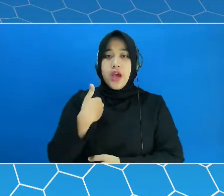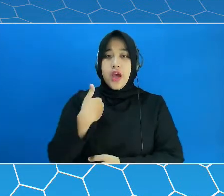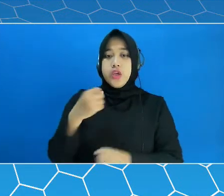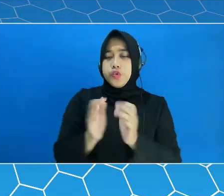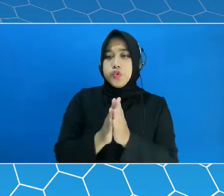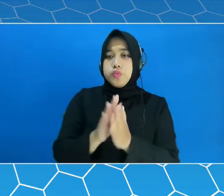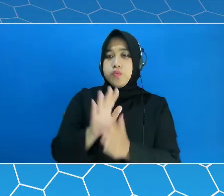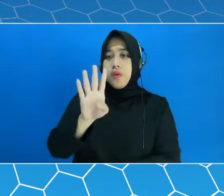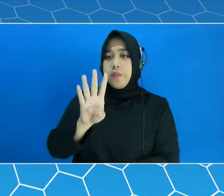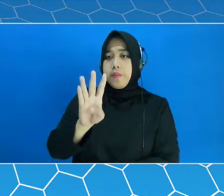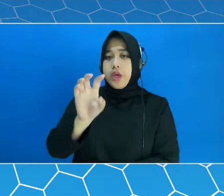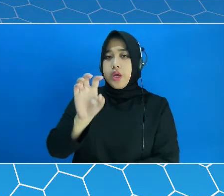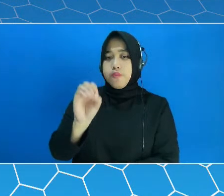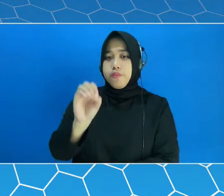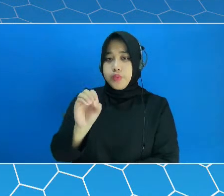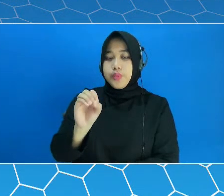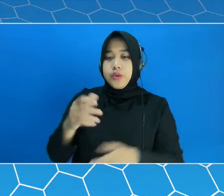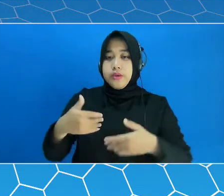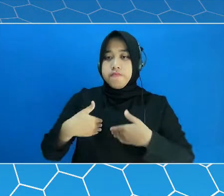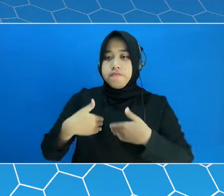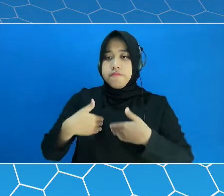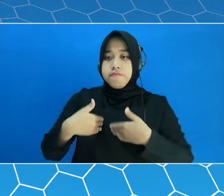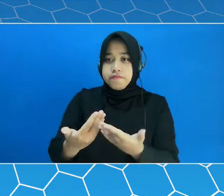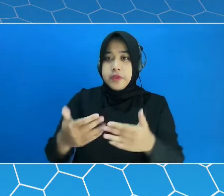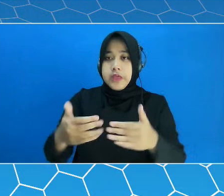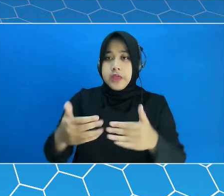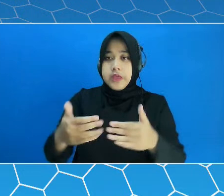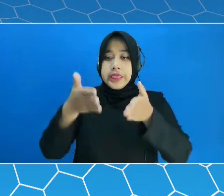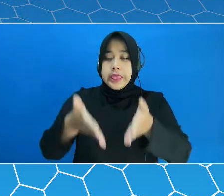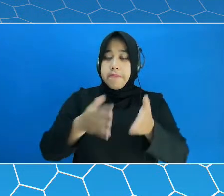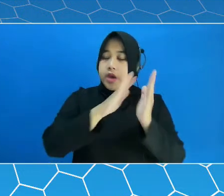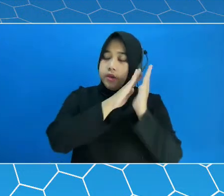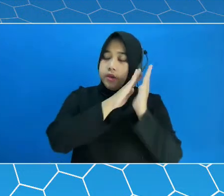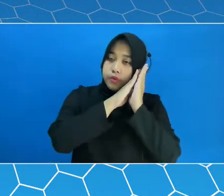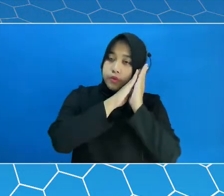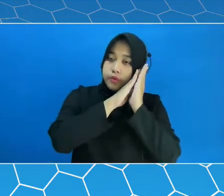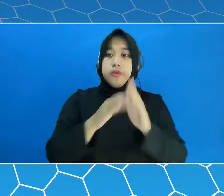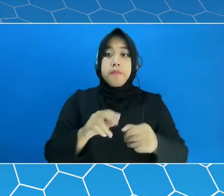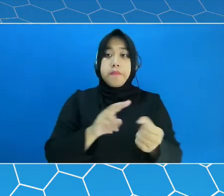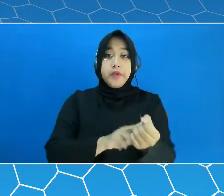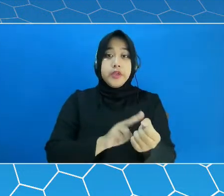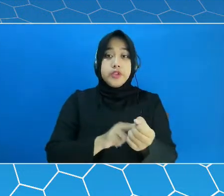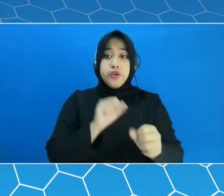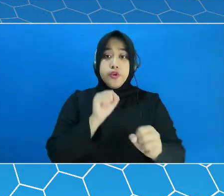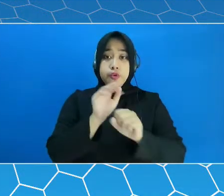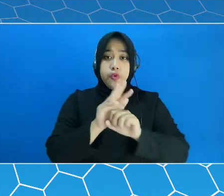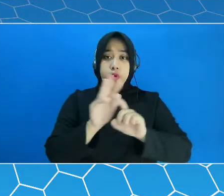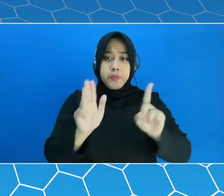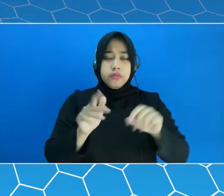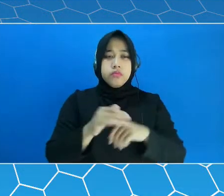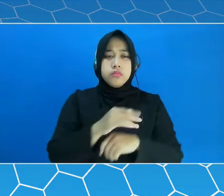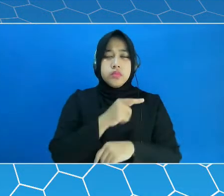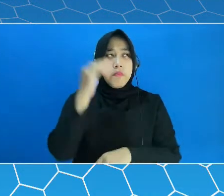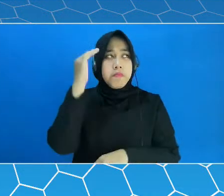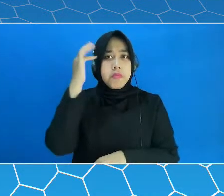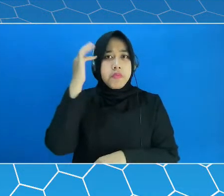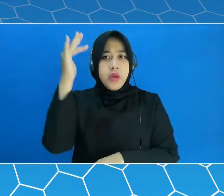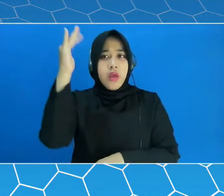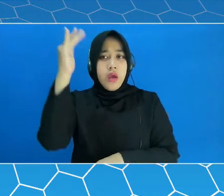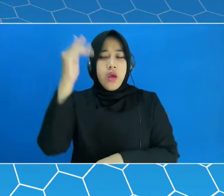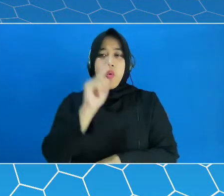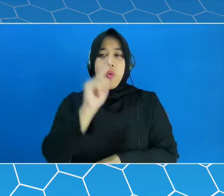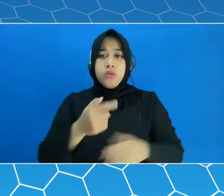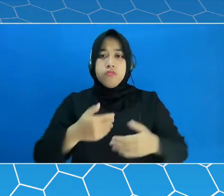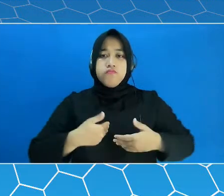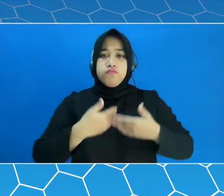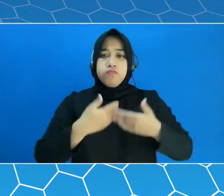COVID patients that require ICU care. So can you imagine that before COVID, 40 beds for ICU for critical care, but now with the same numbers